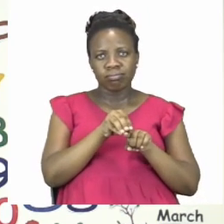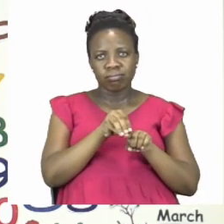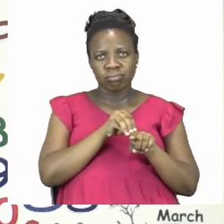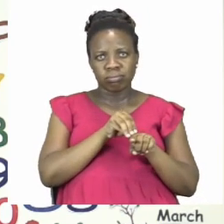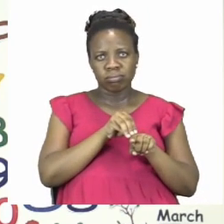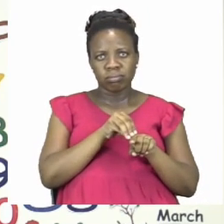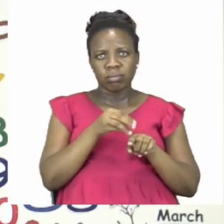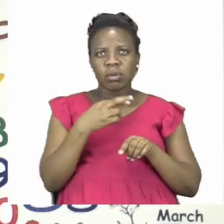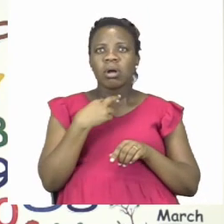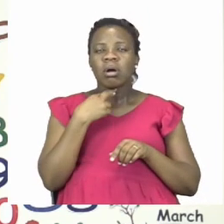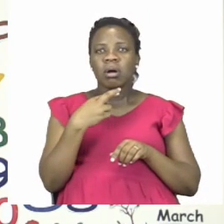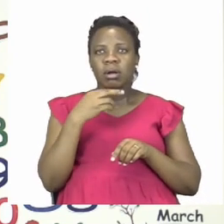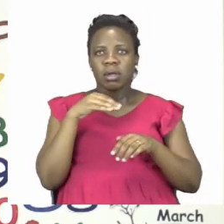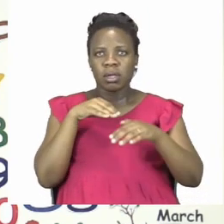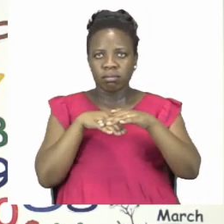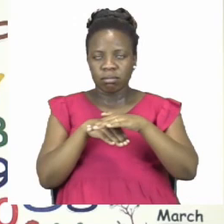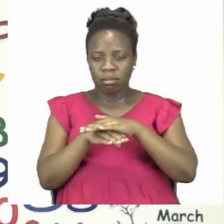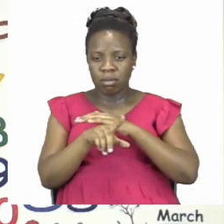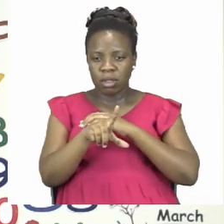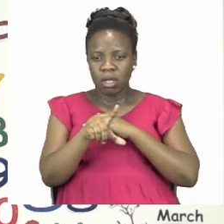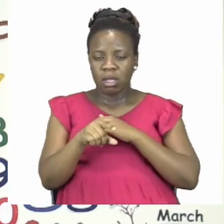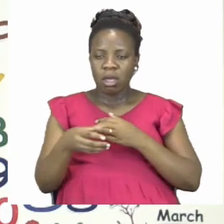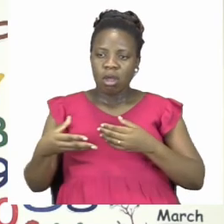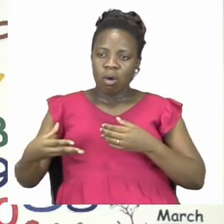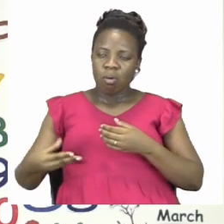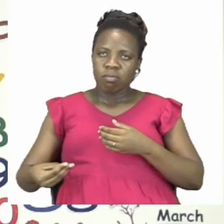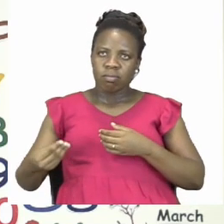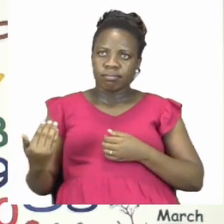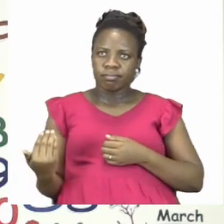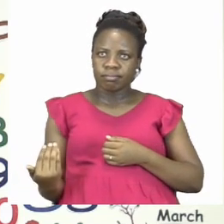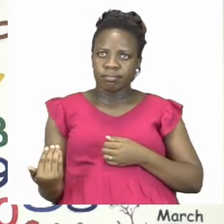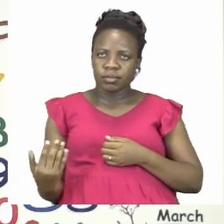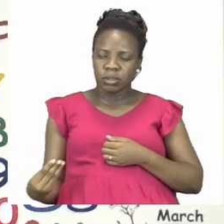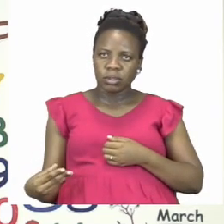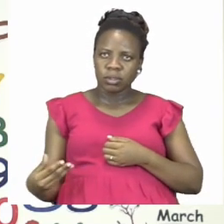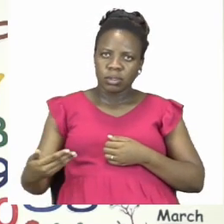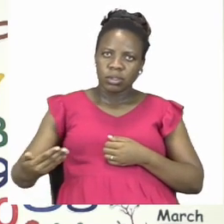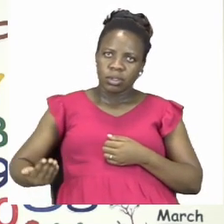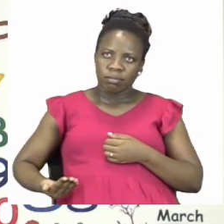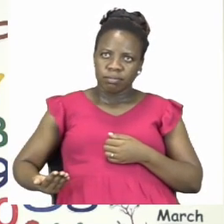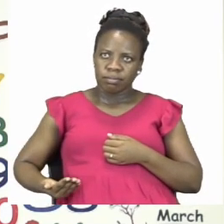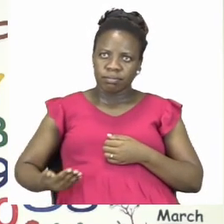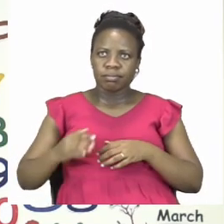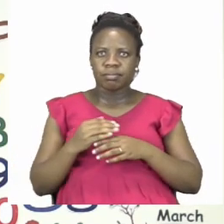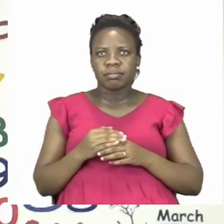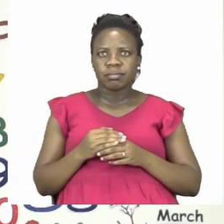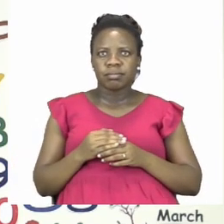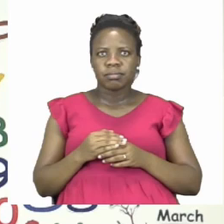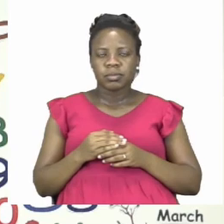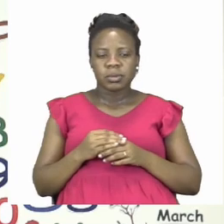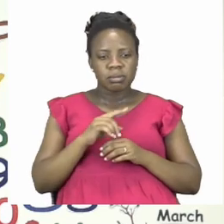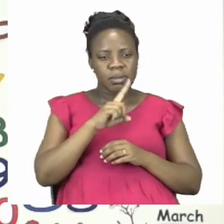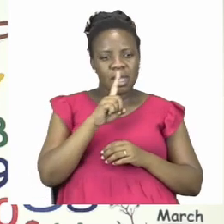put in under the sofa. Now, they asked us where the socks were,